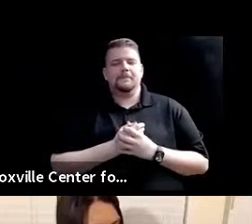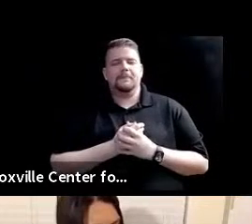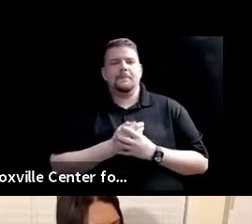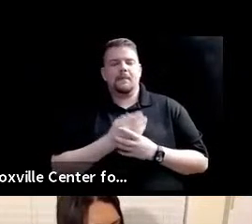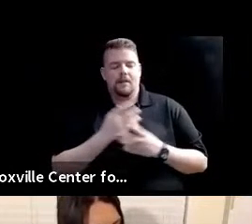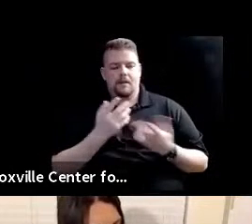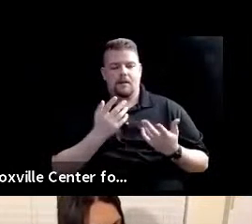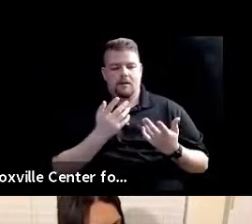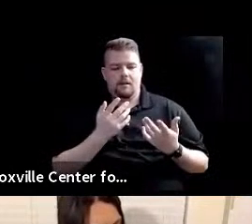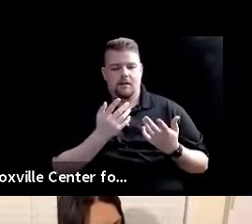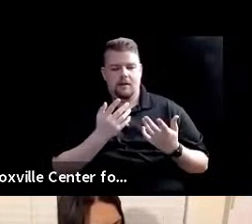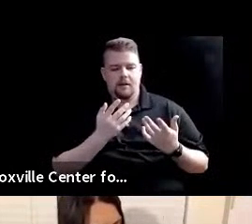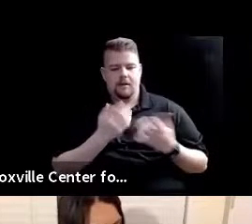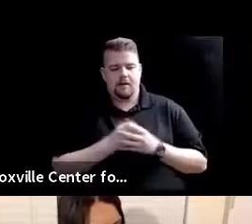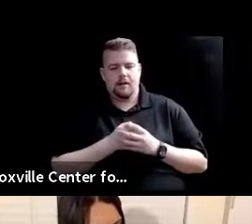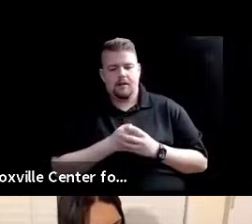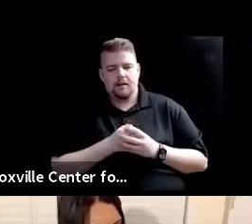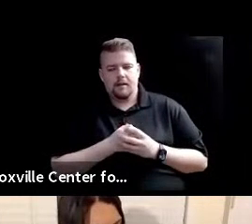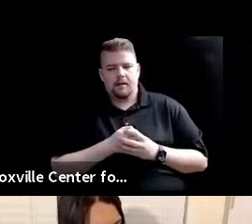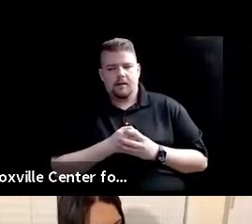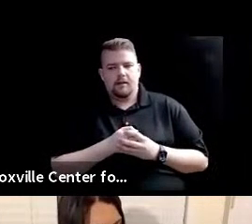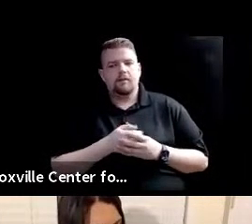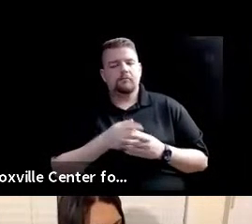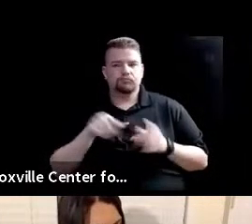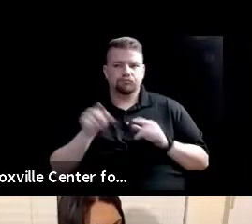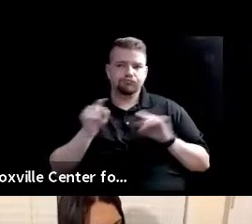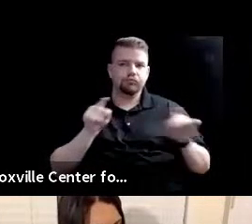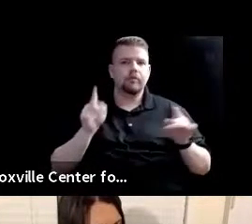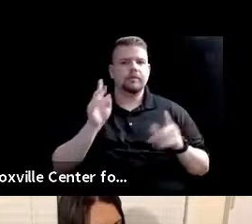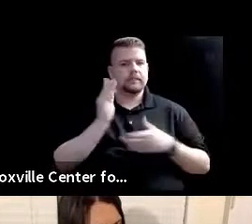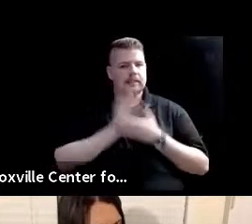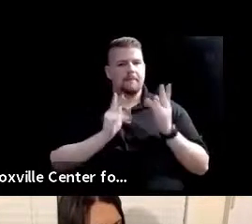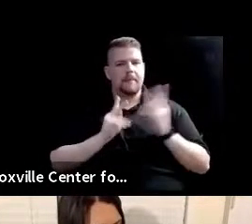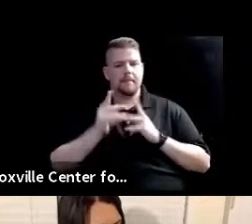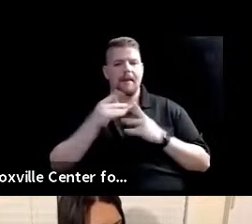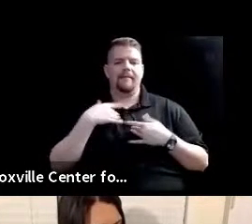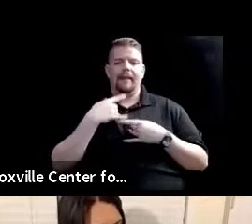we've had some folks that do things like addiction therapy,